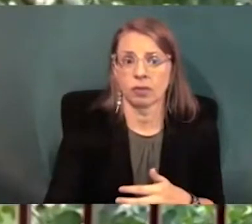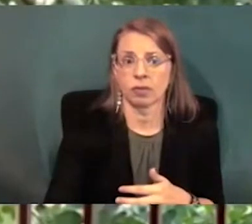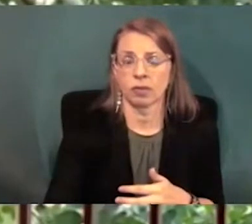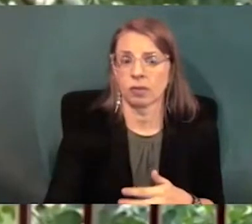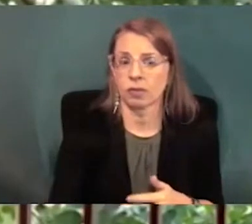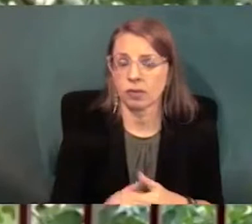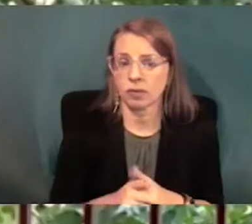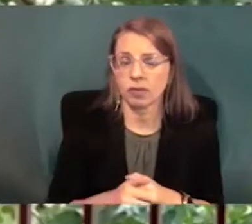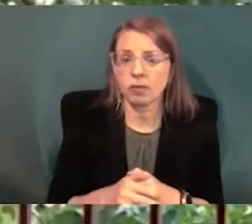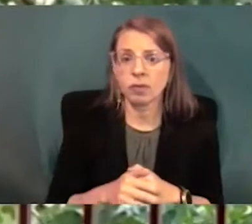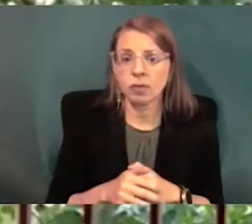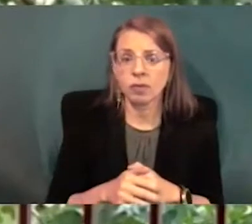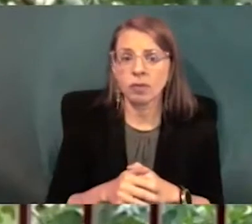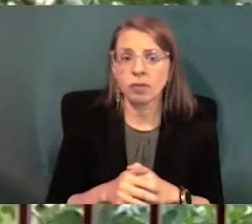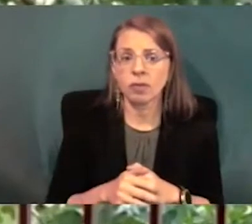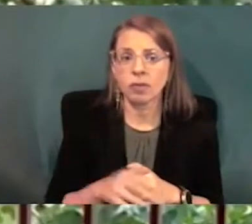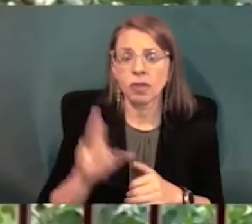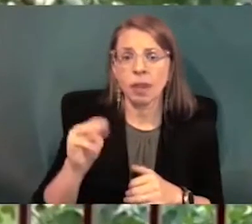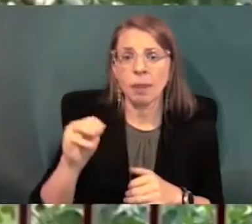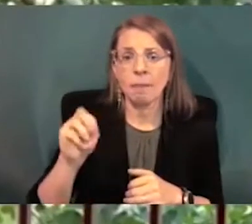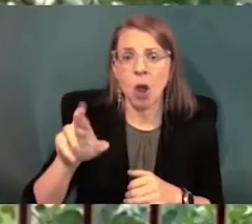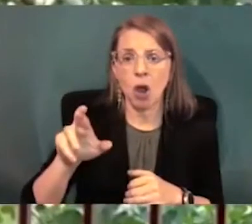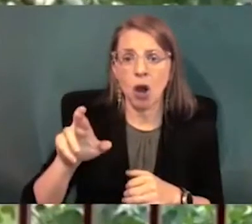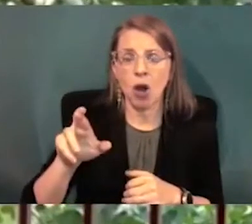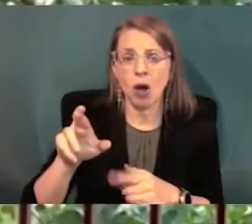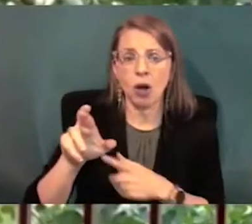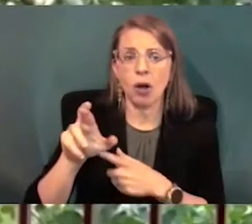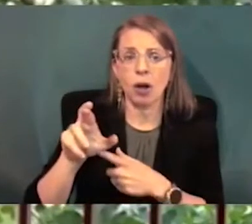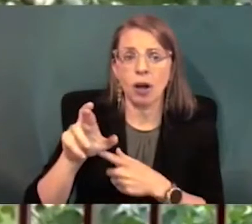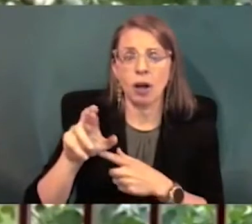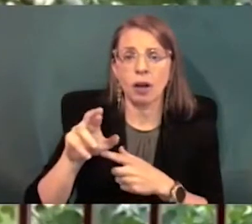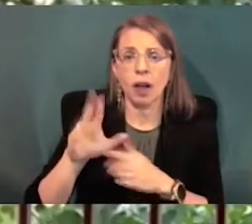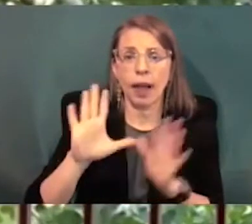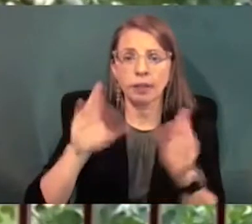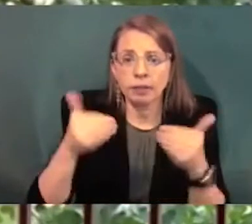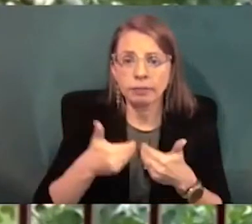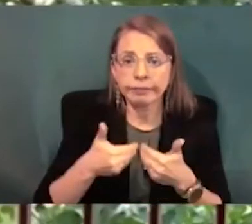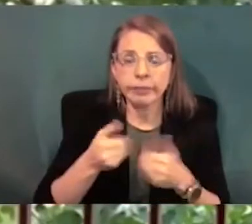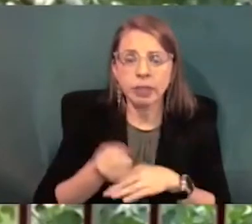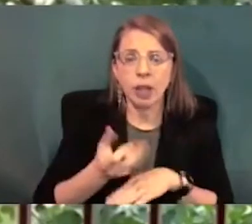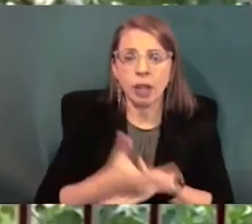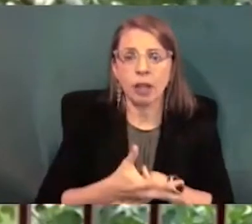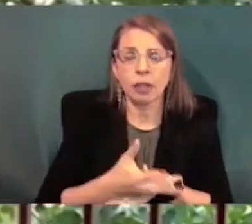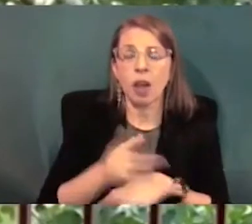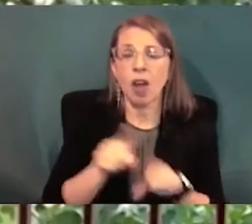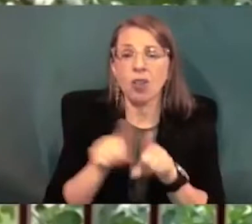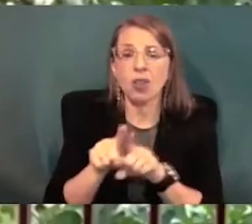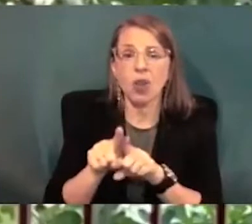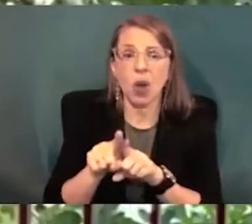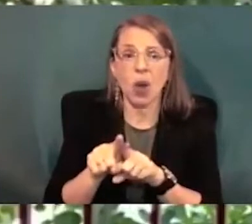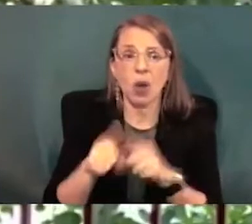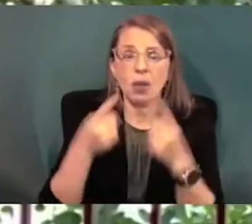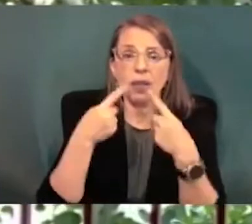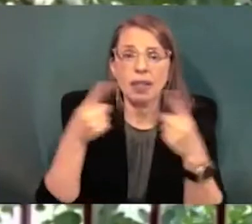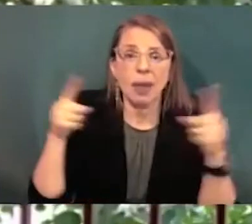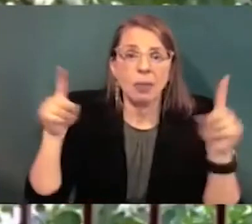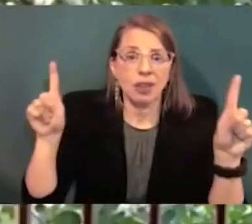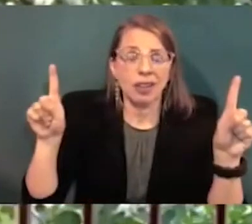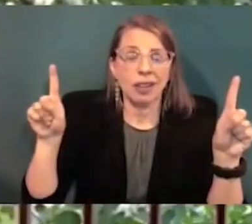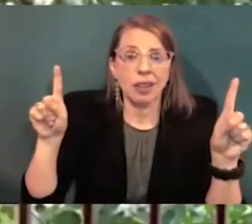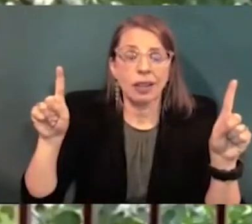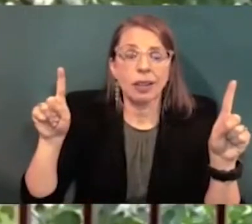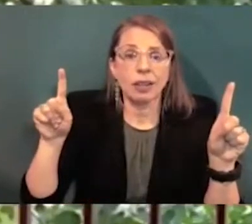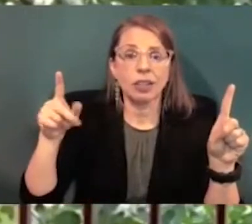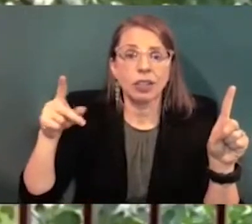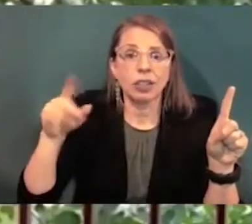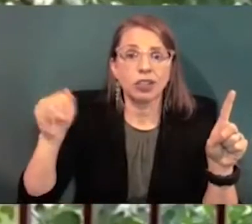autism claims of MMR vaccine. The voice grew louder with celebrities who claim, such as Jenny McCarthy, who claim that it